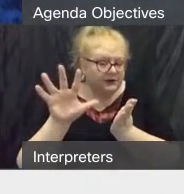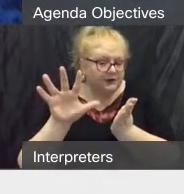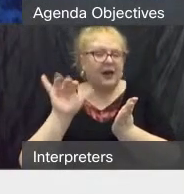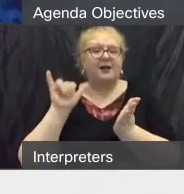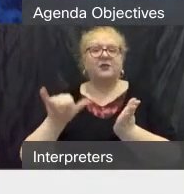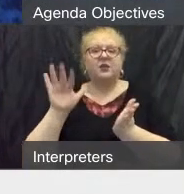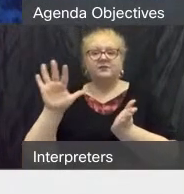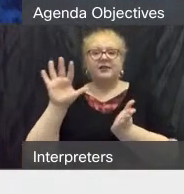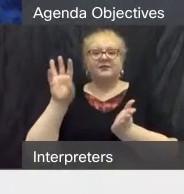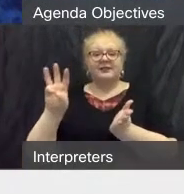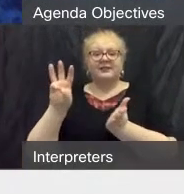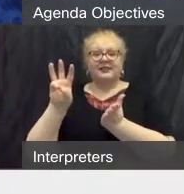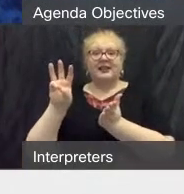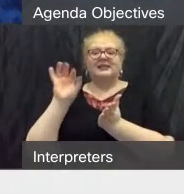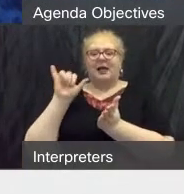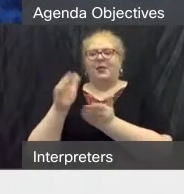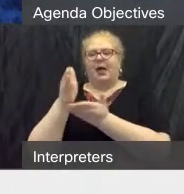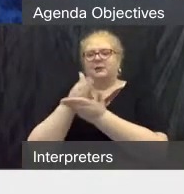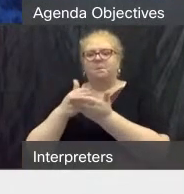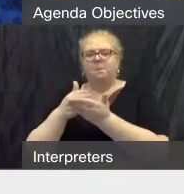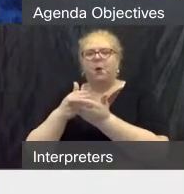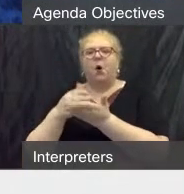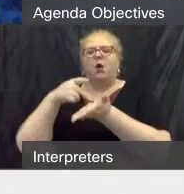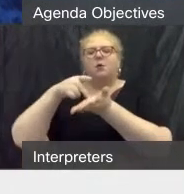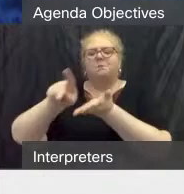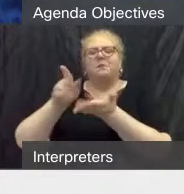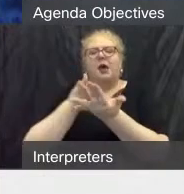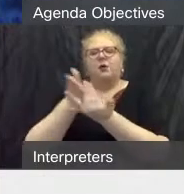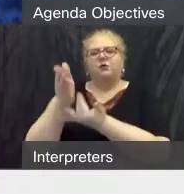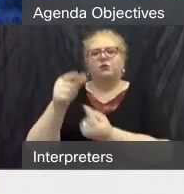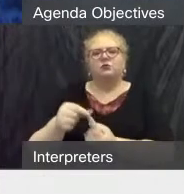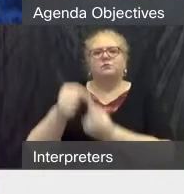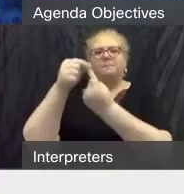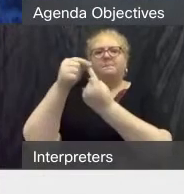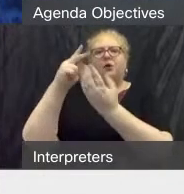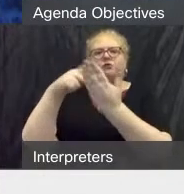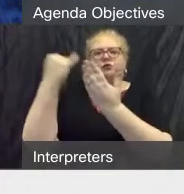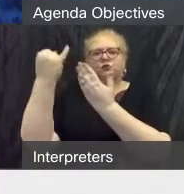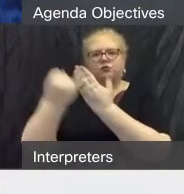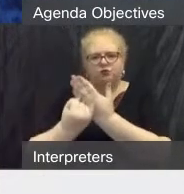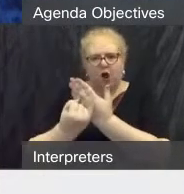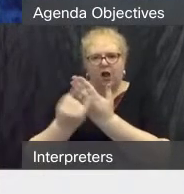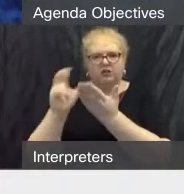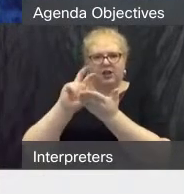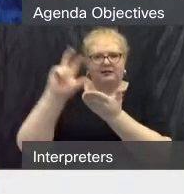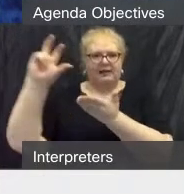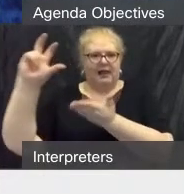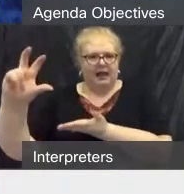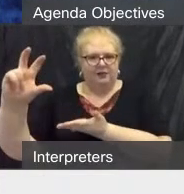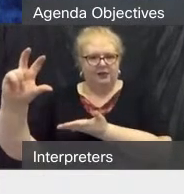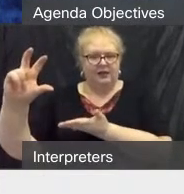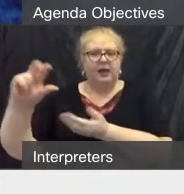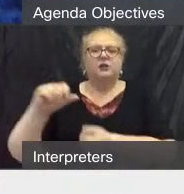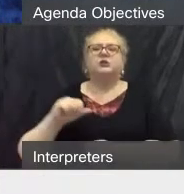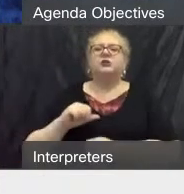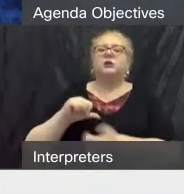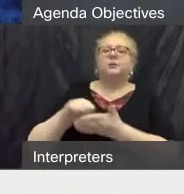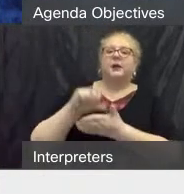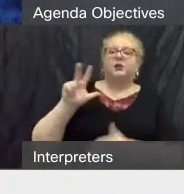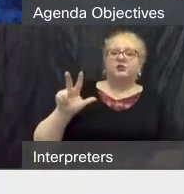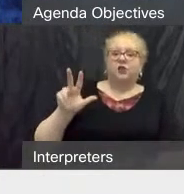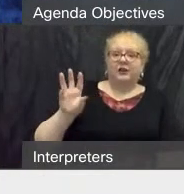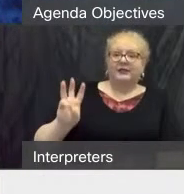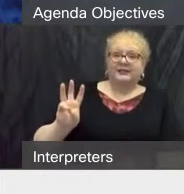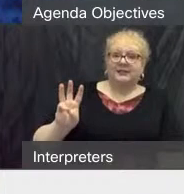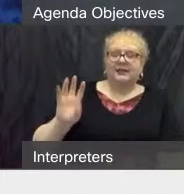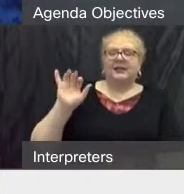the portion that are paid through special project allocations. And then on page 36,